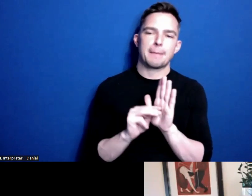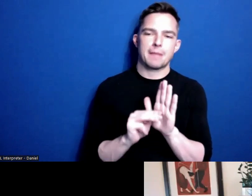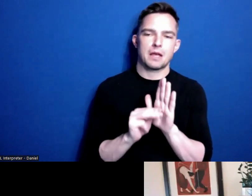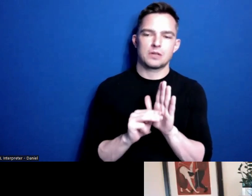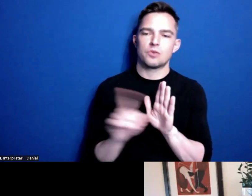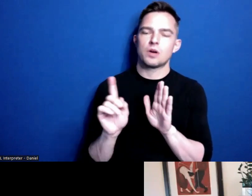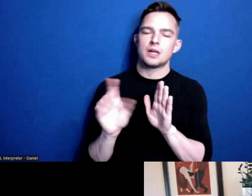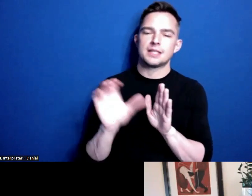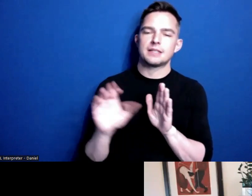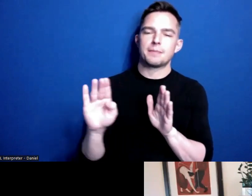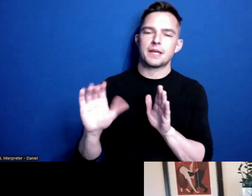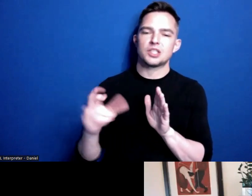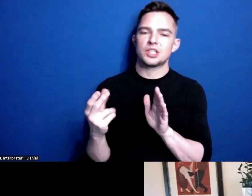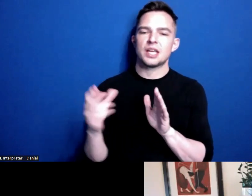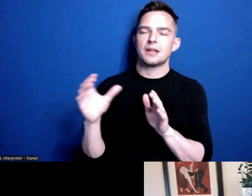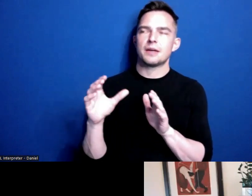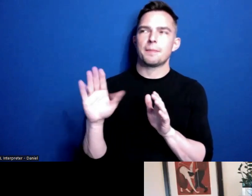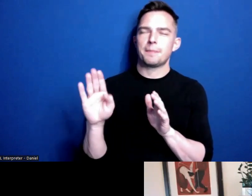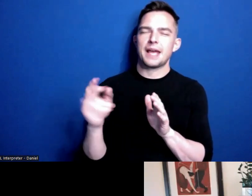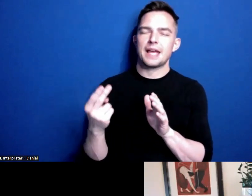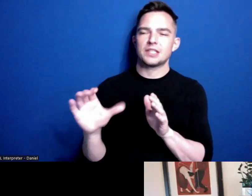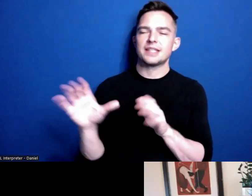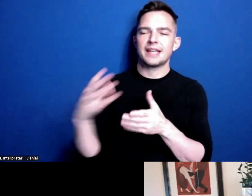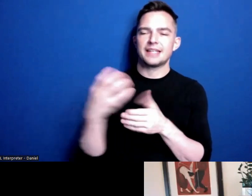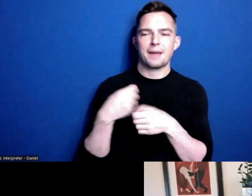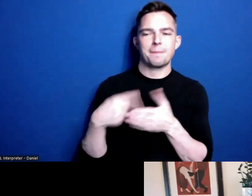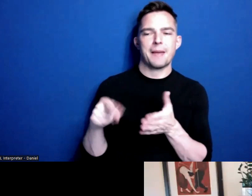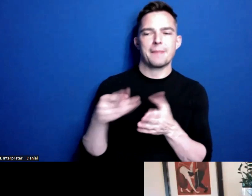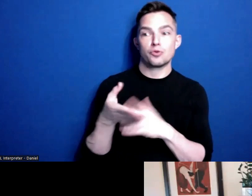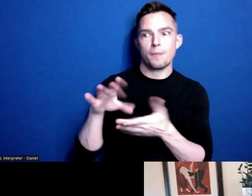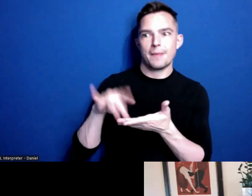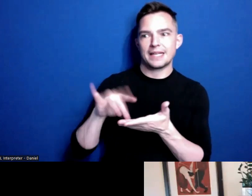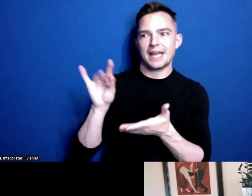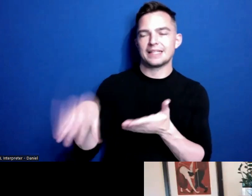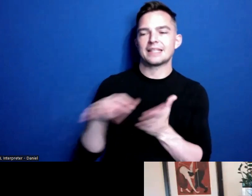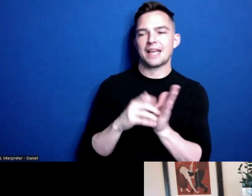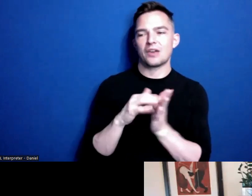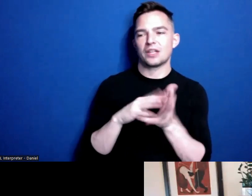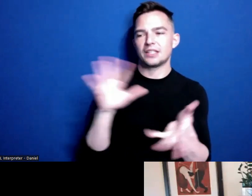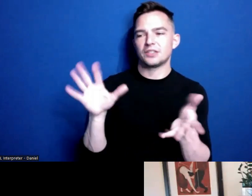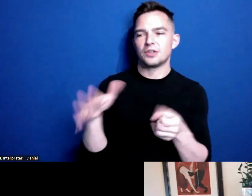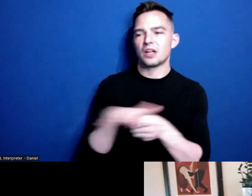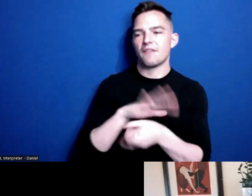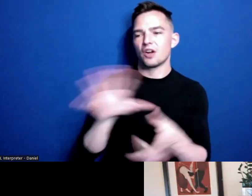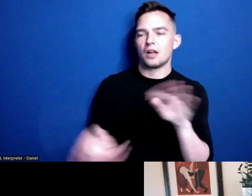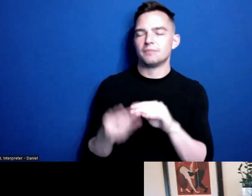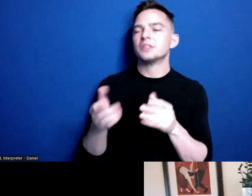where CCBHCs can receive payment through Medicaid that is calculated to cover their cost of